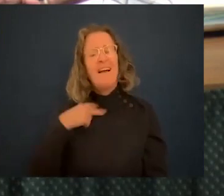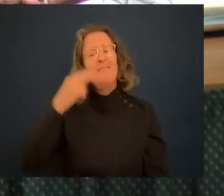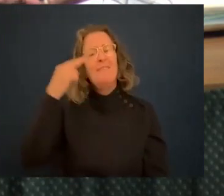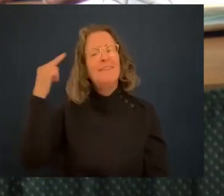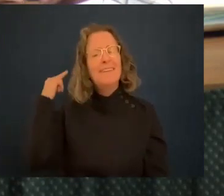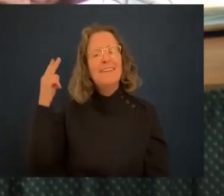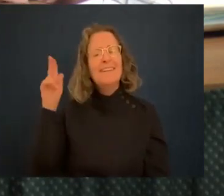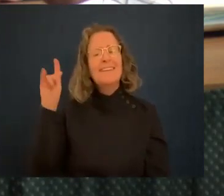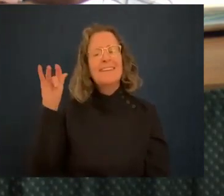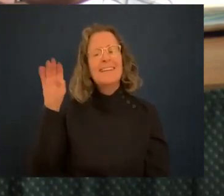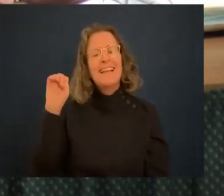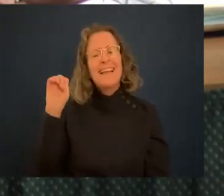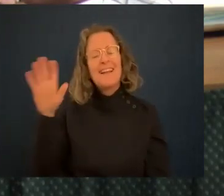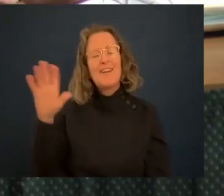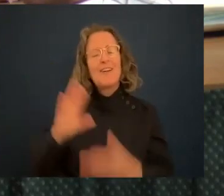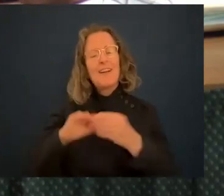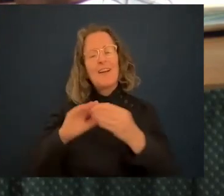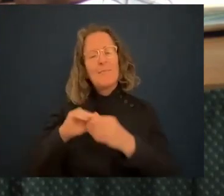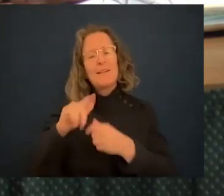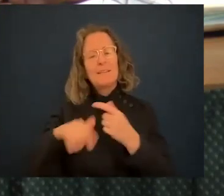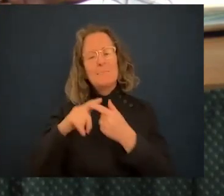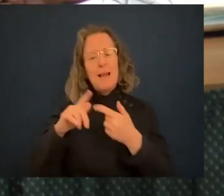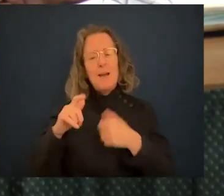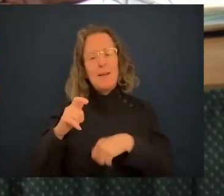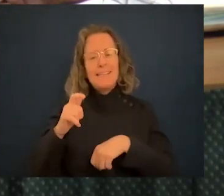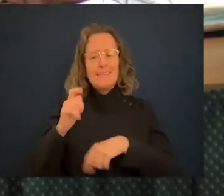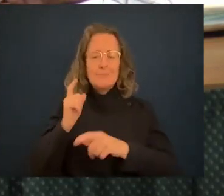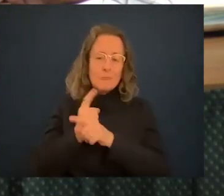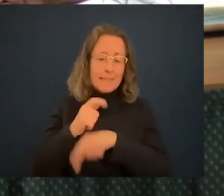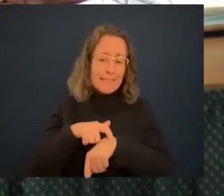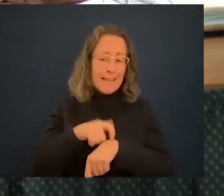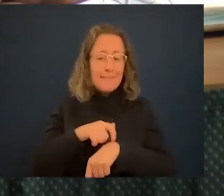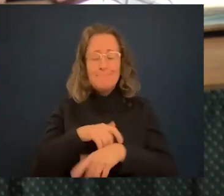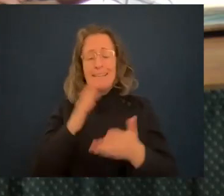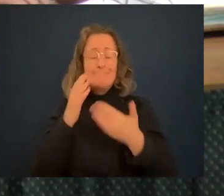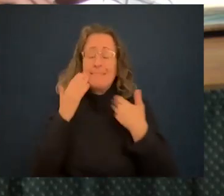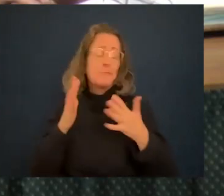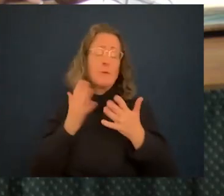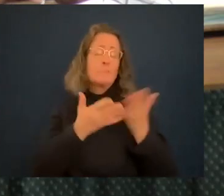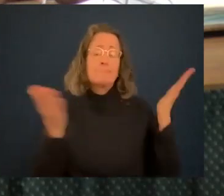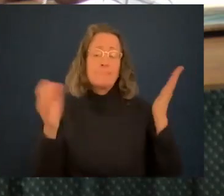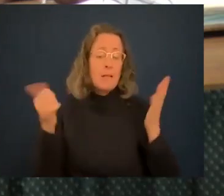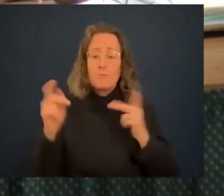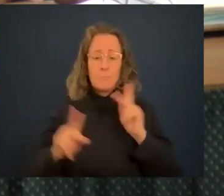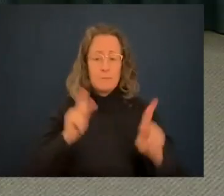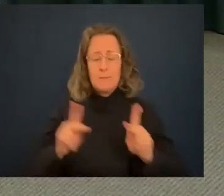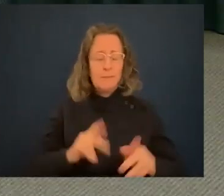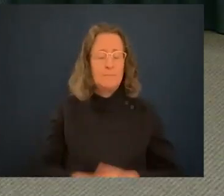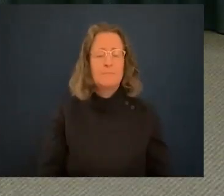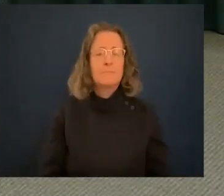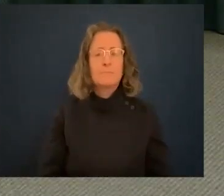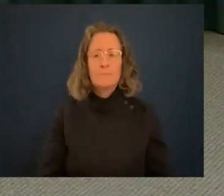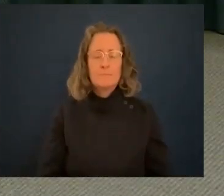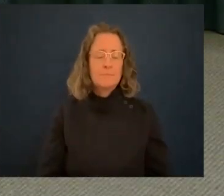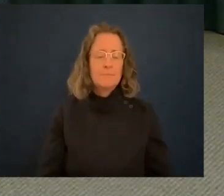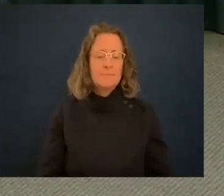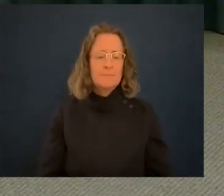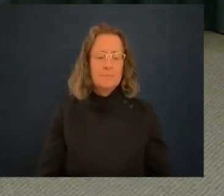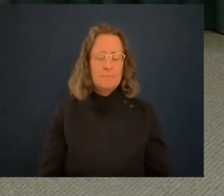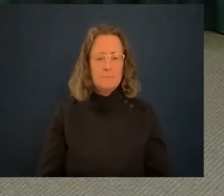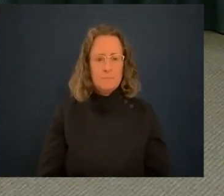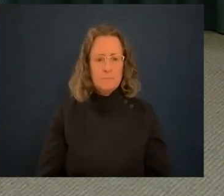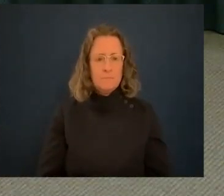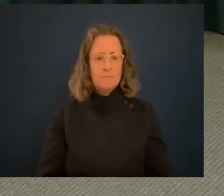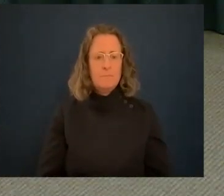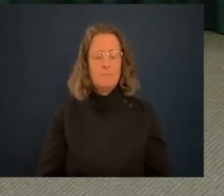timing too so I don't know why don't I why don't we hear from people yeah let's hear from people uh so I